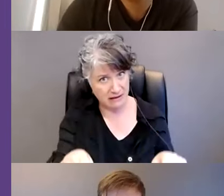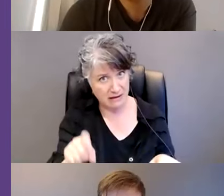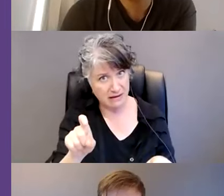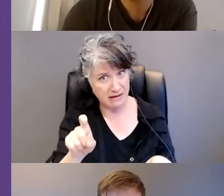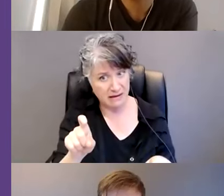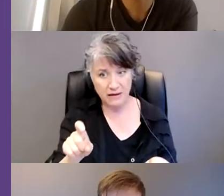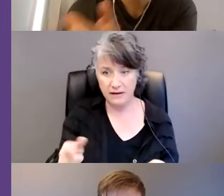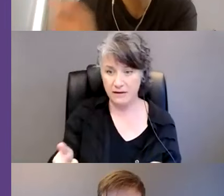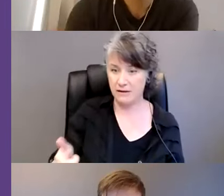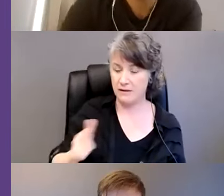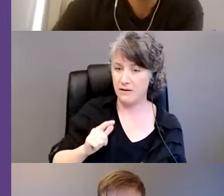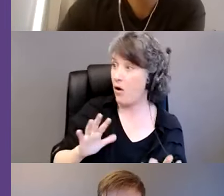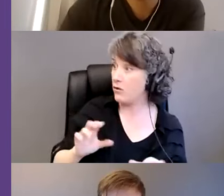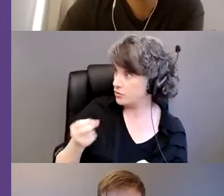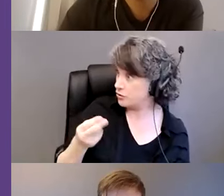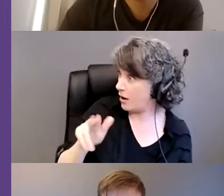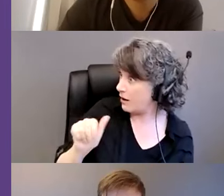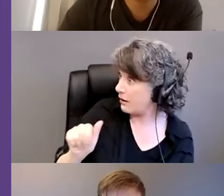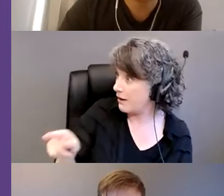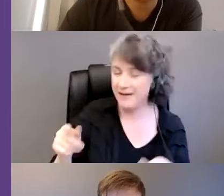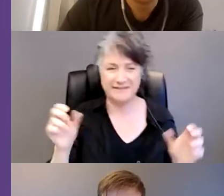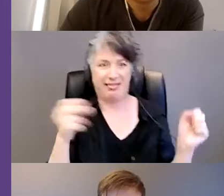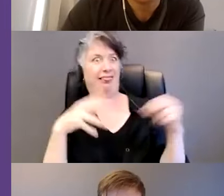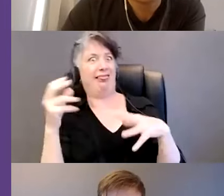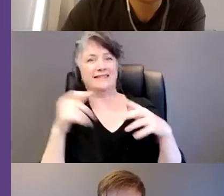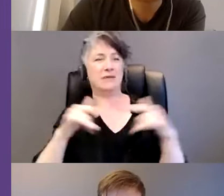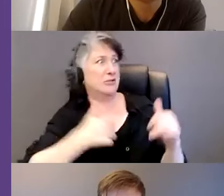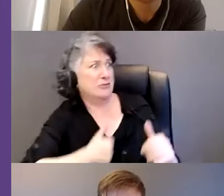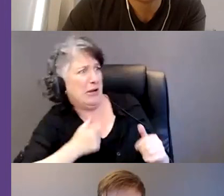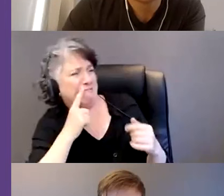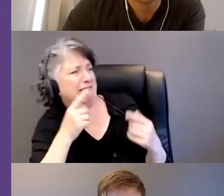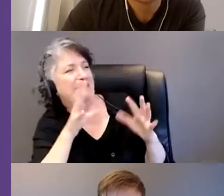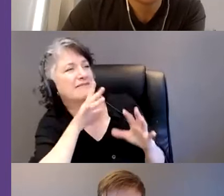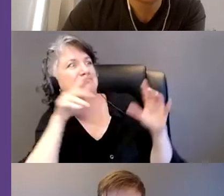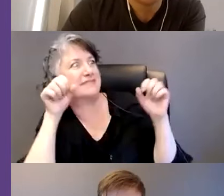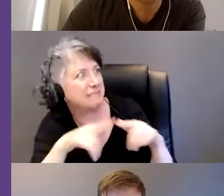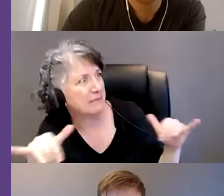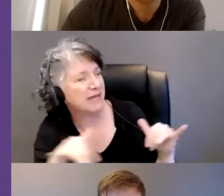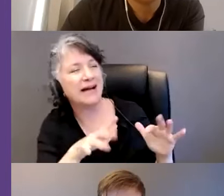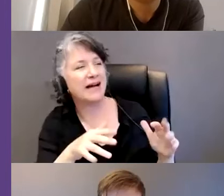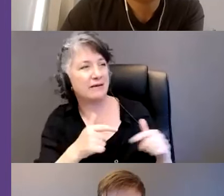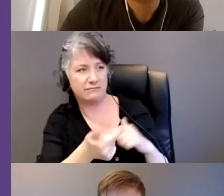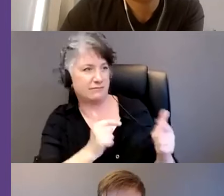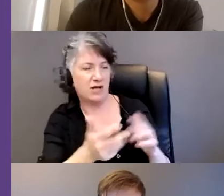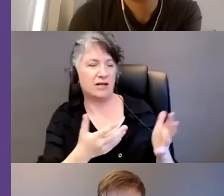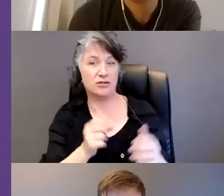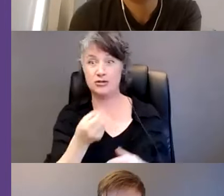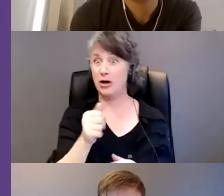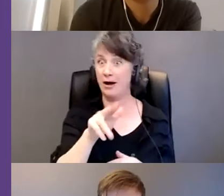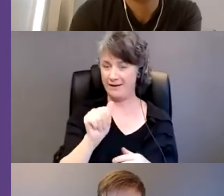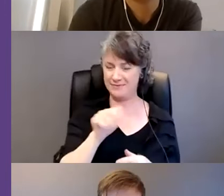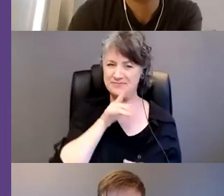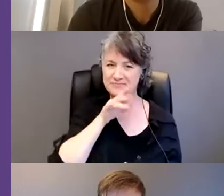this. Oh, sorry, Shauna, do you want to go ahead? Okay. Sorry, that's fine. Either one of us could. Please. Yes, there still